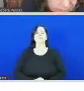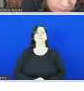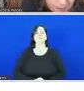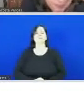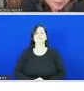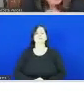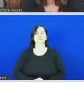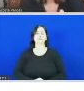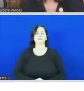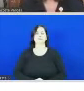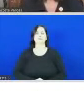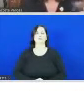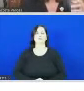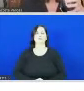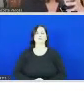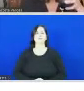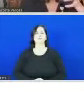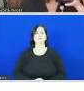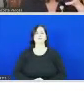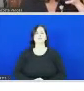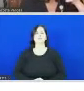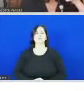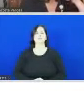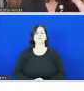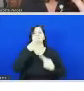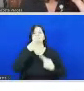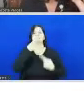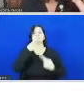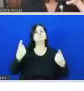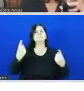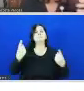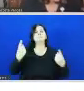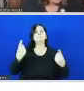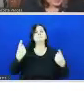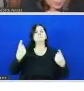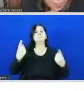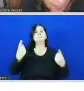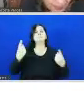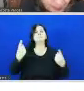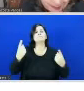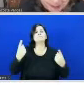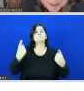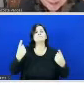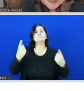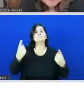Sí, bueno, primero agradecer esta invitación y a todas las personas que organizan el